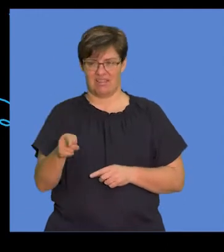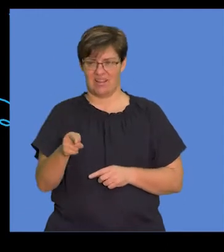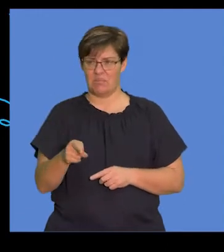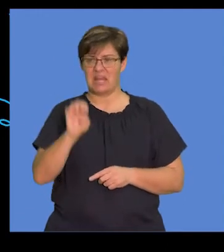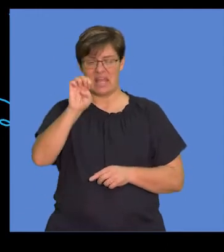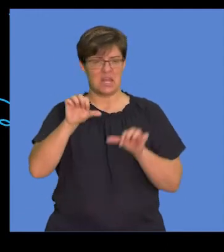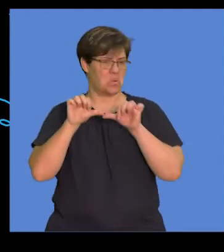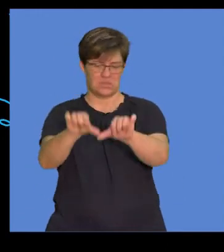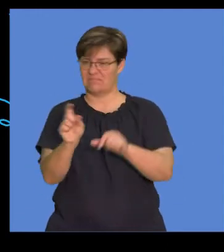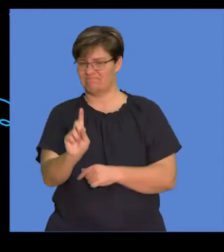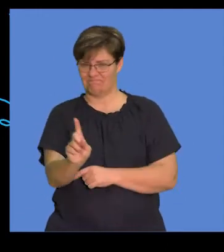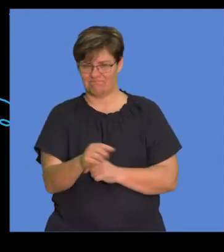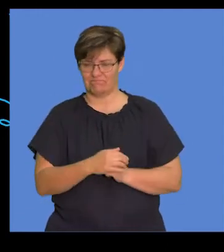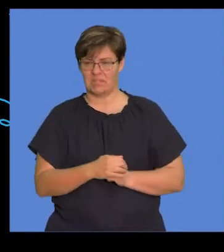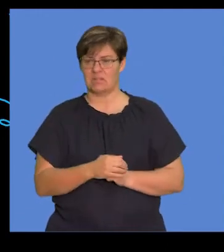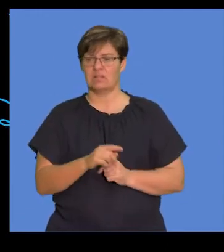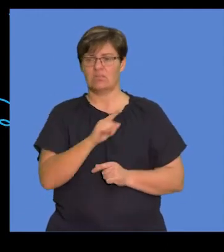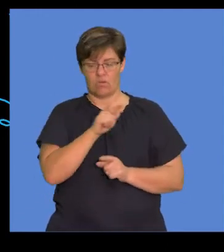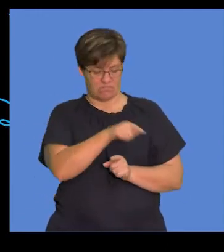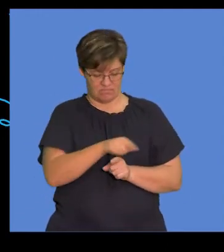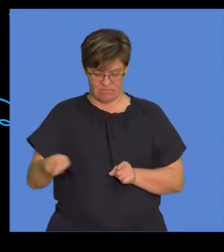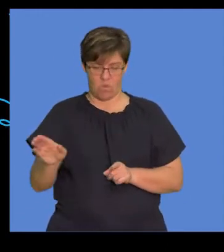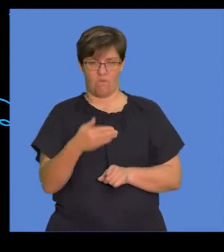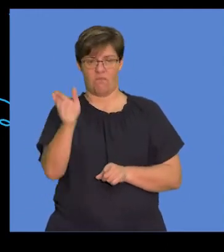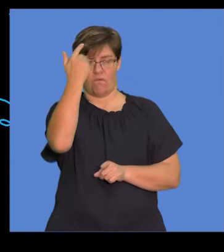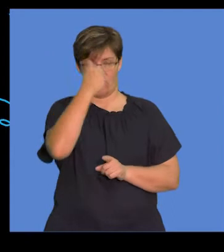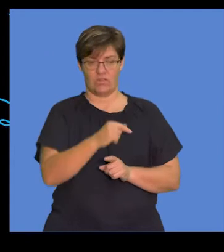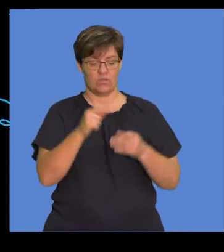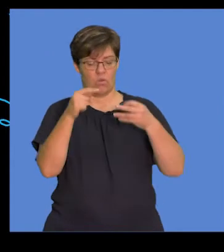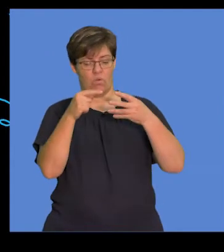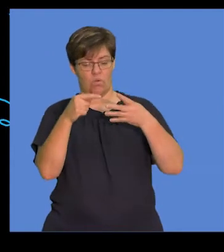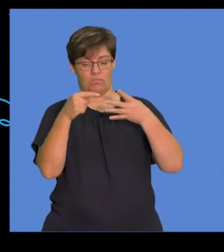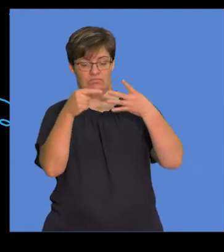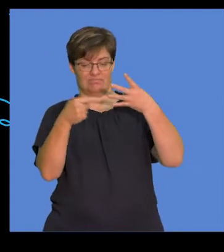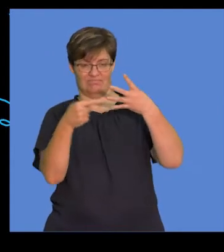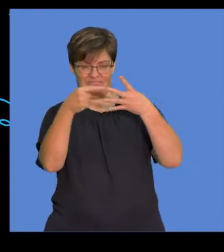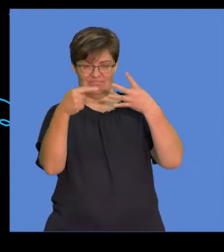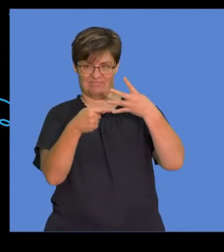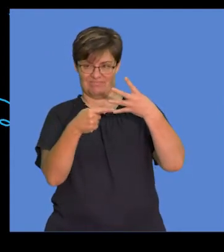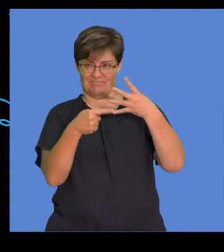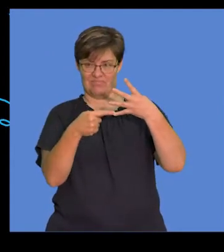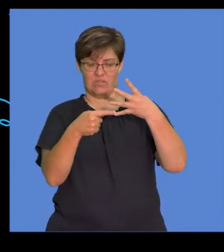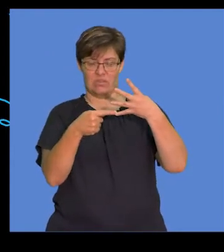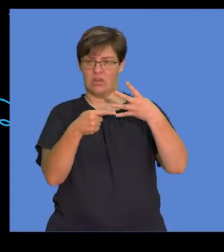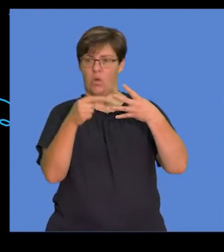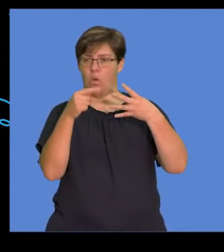Why? Because it says double while E remains constant. Okay, so that is also out. So we are left with